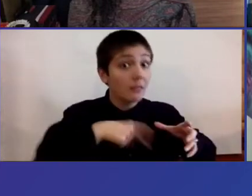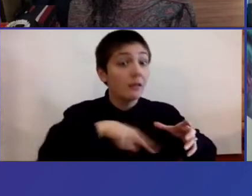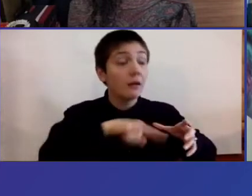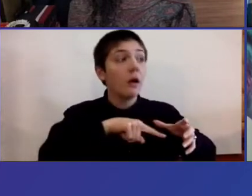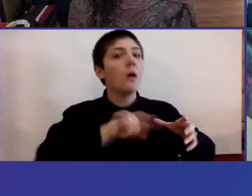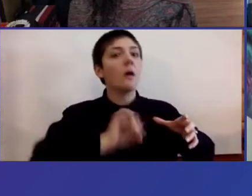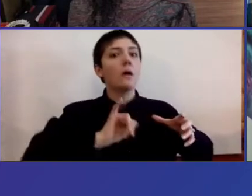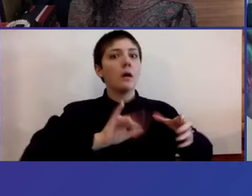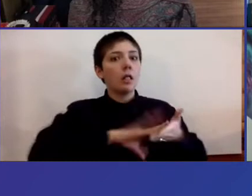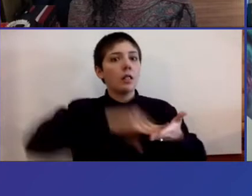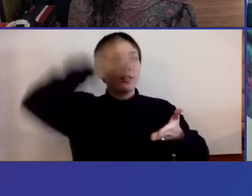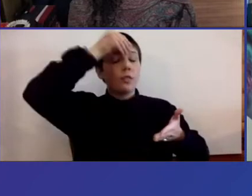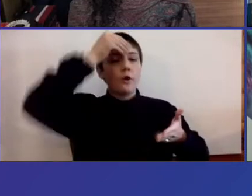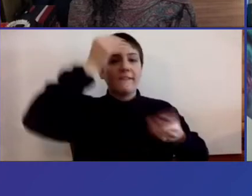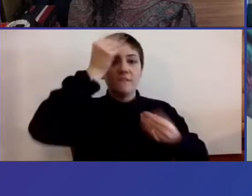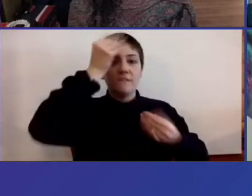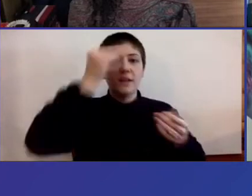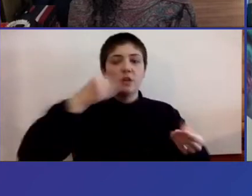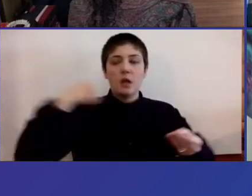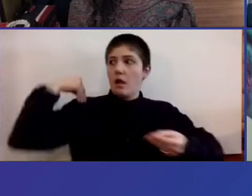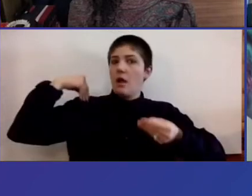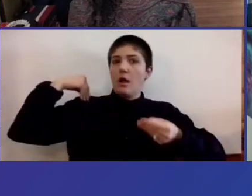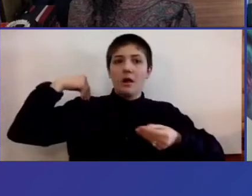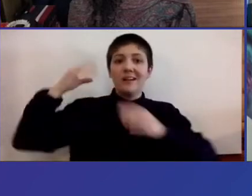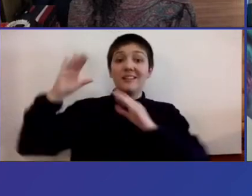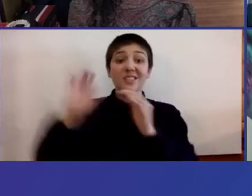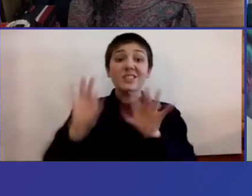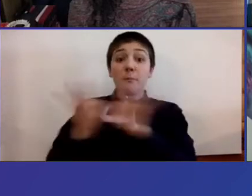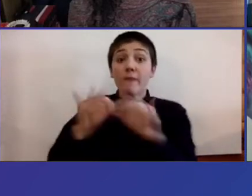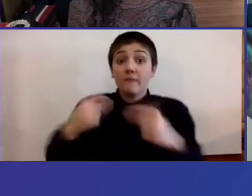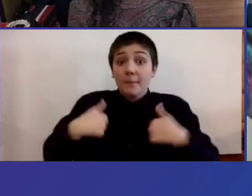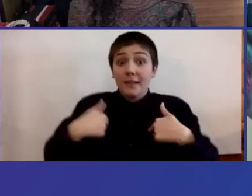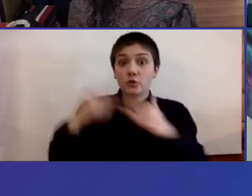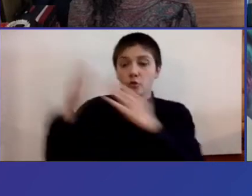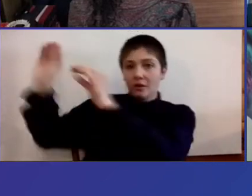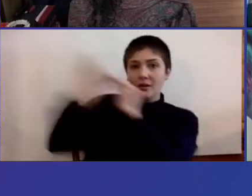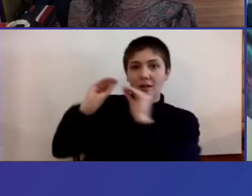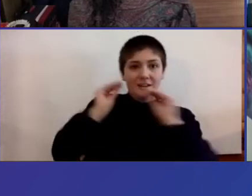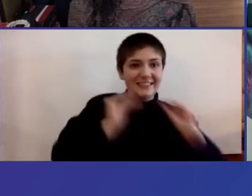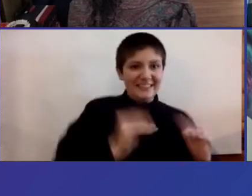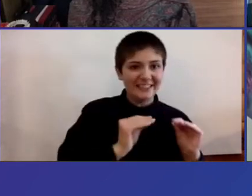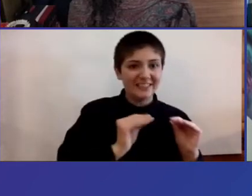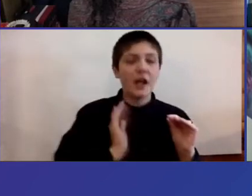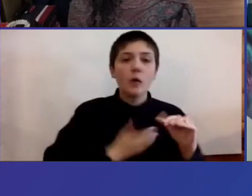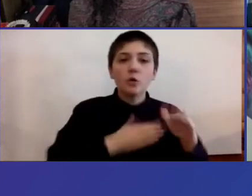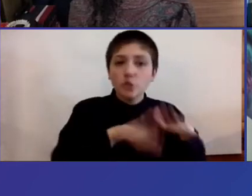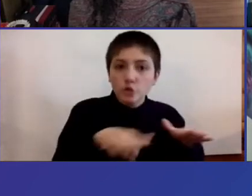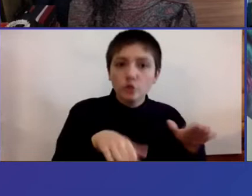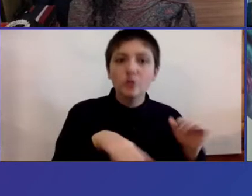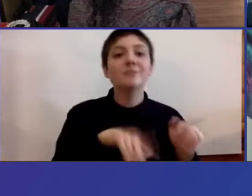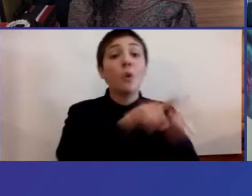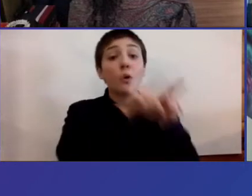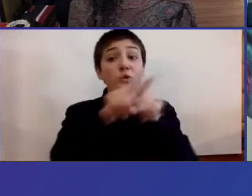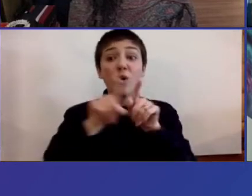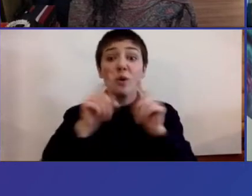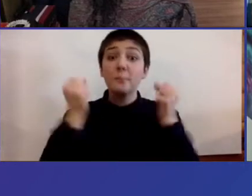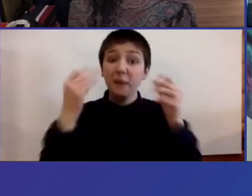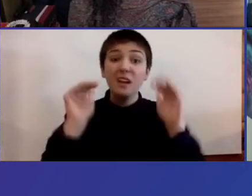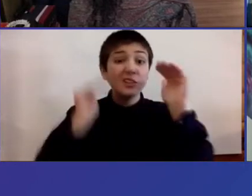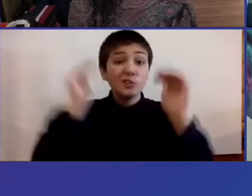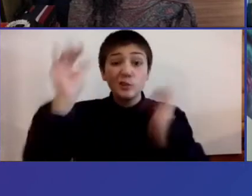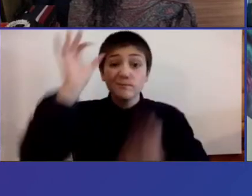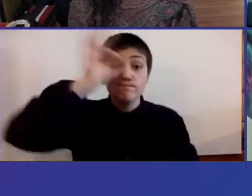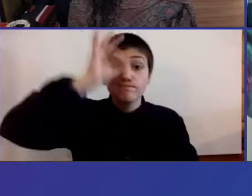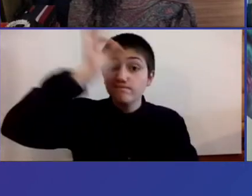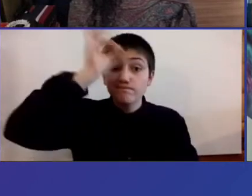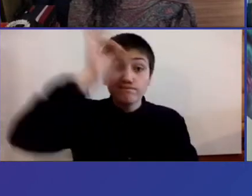that to not only our children, but our adults who really, we don't know who we are.